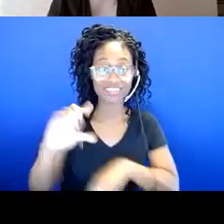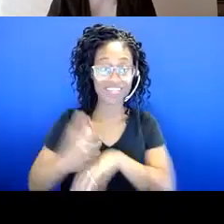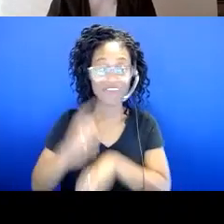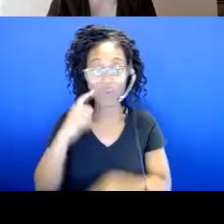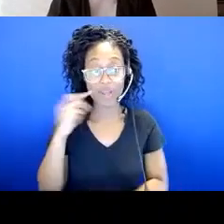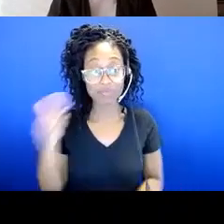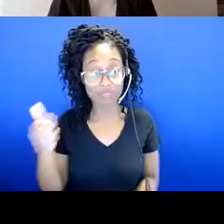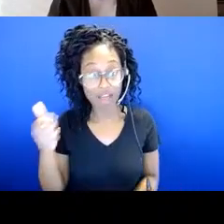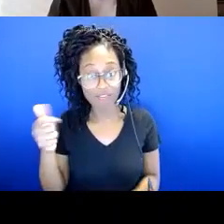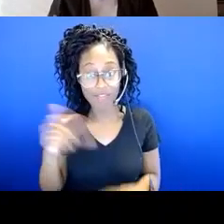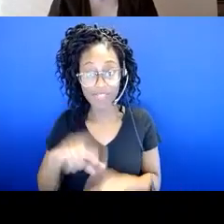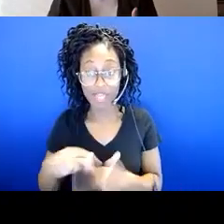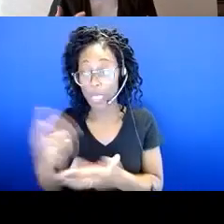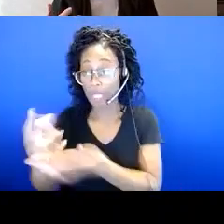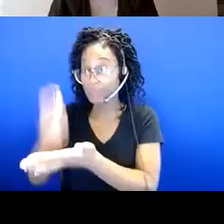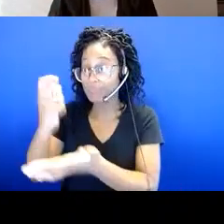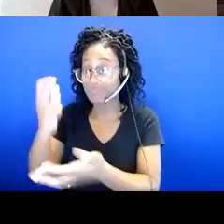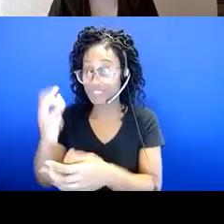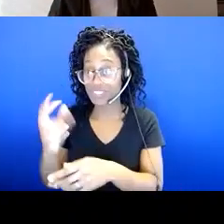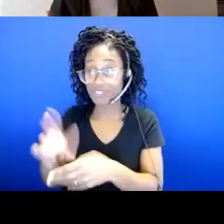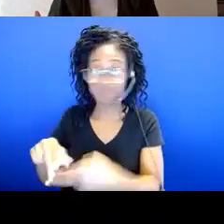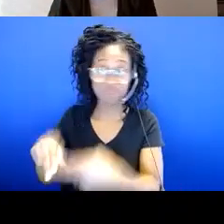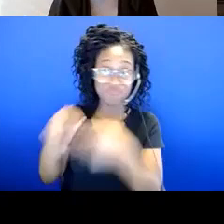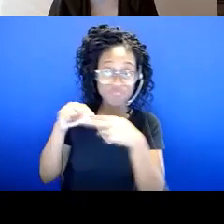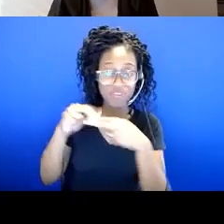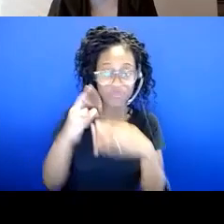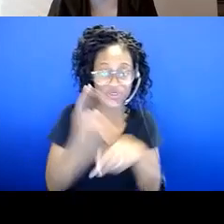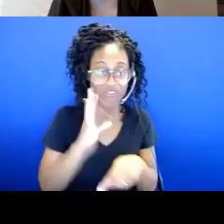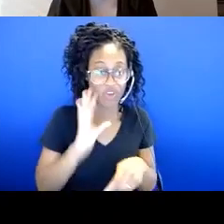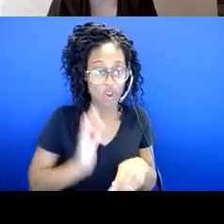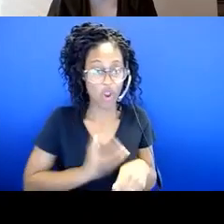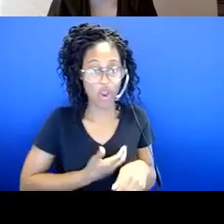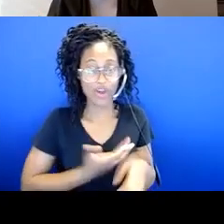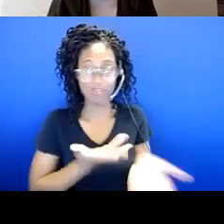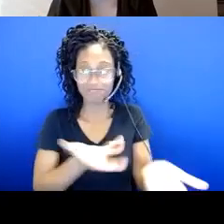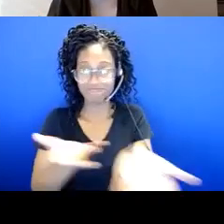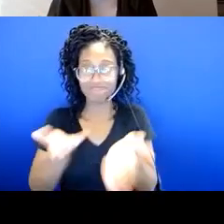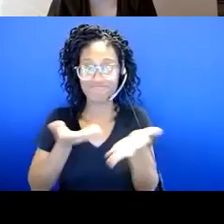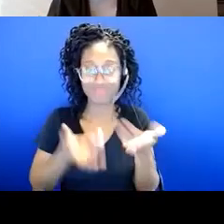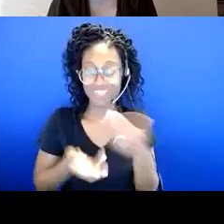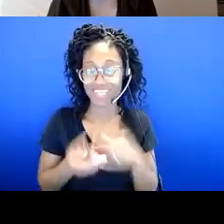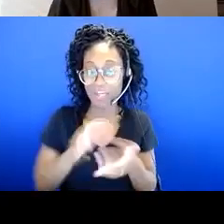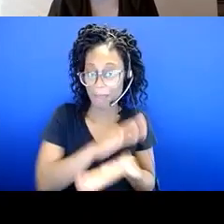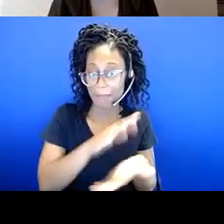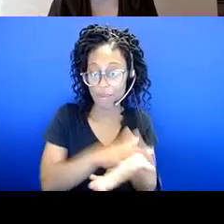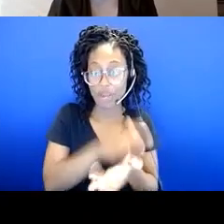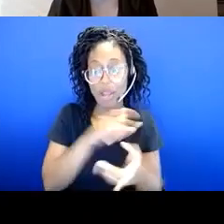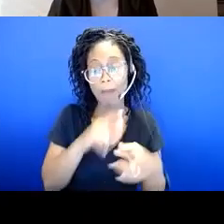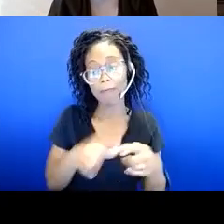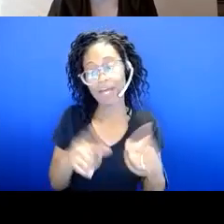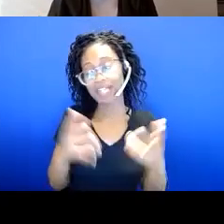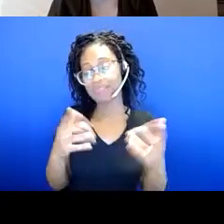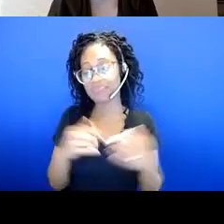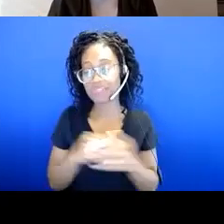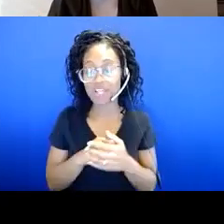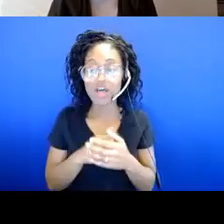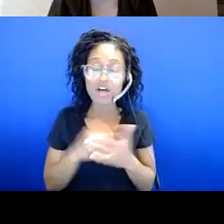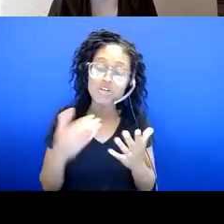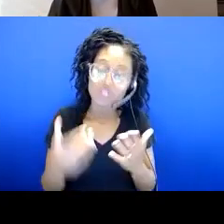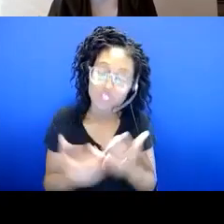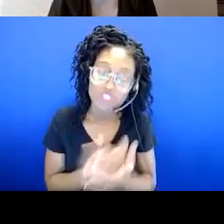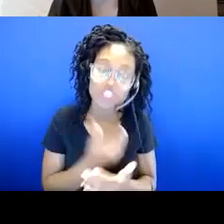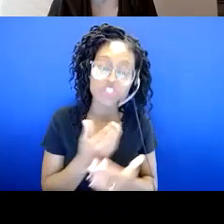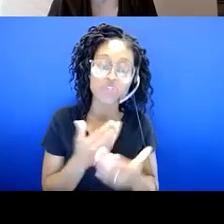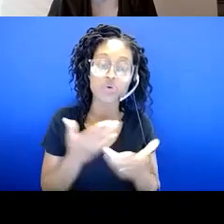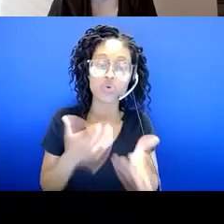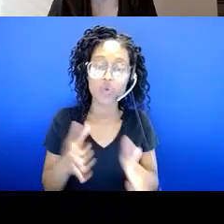And of course, there have been dislocations in all kinds of calendars by virtue of both new forms of work and meeting those